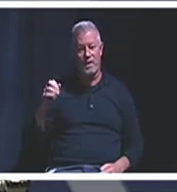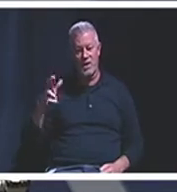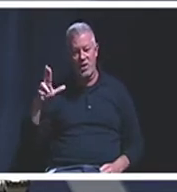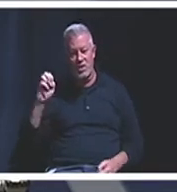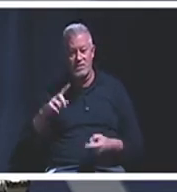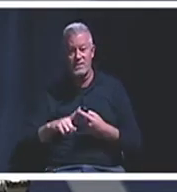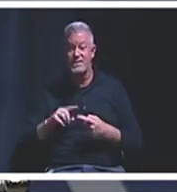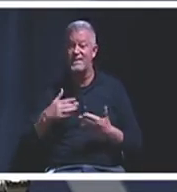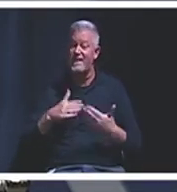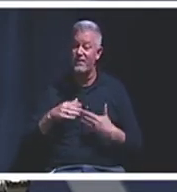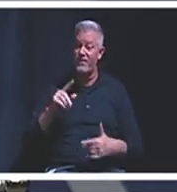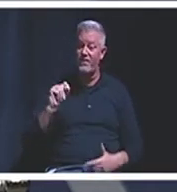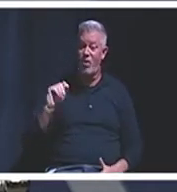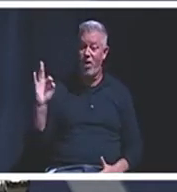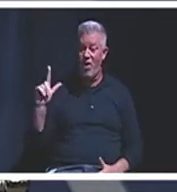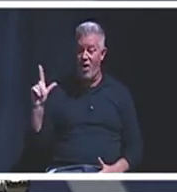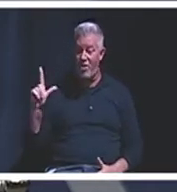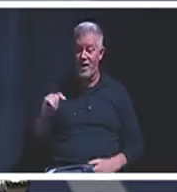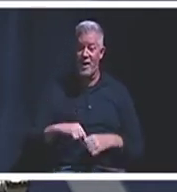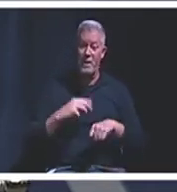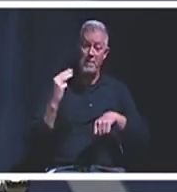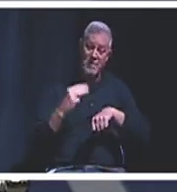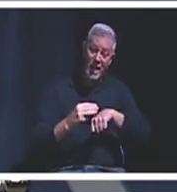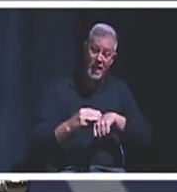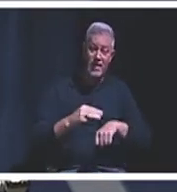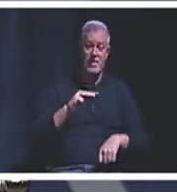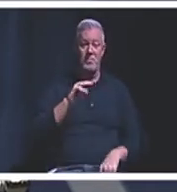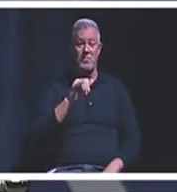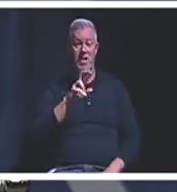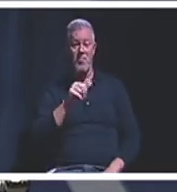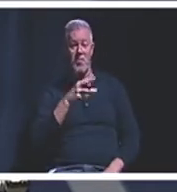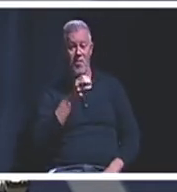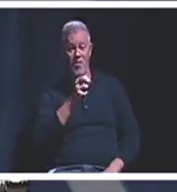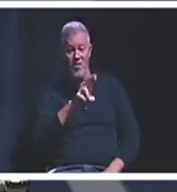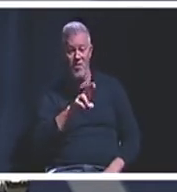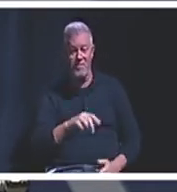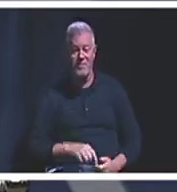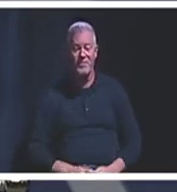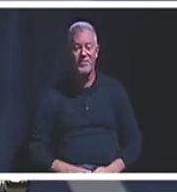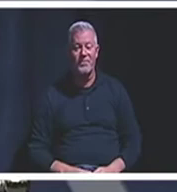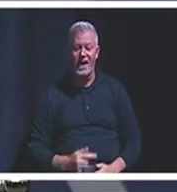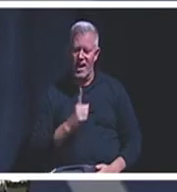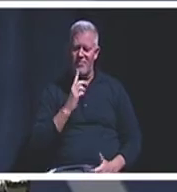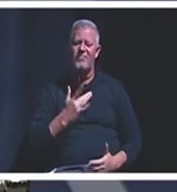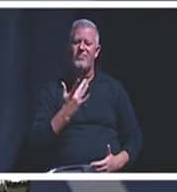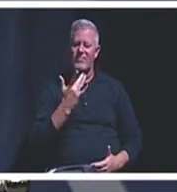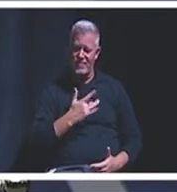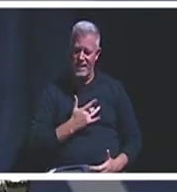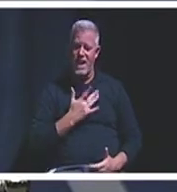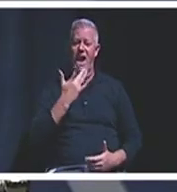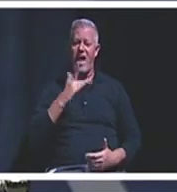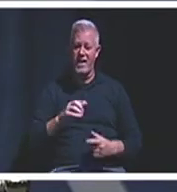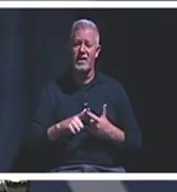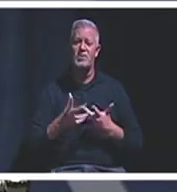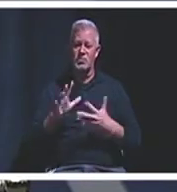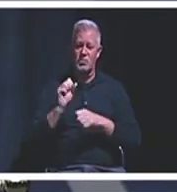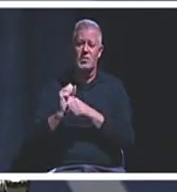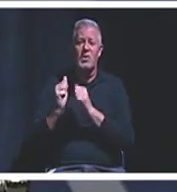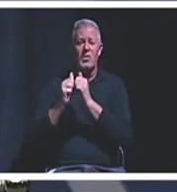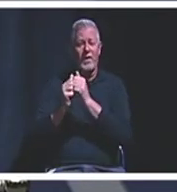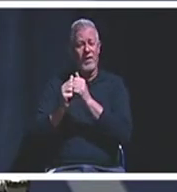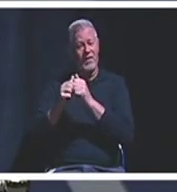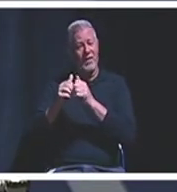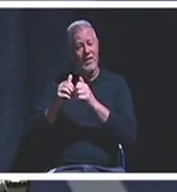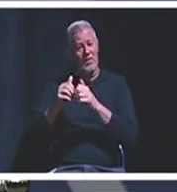Fort Lauderdale to Miami and Miramar. I feel privileged to have worked with professionals